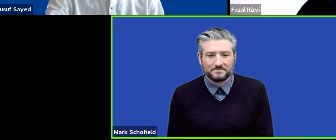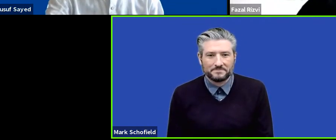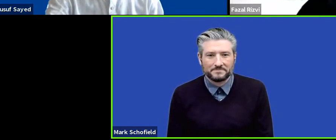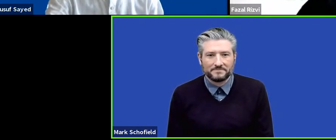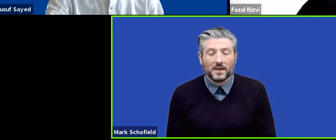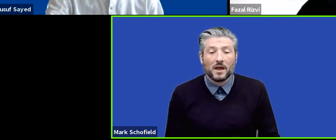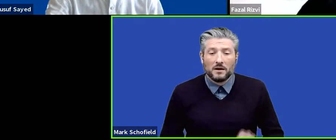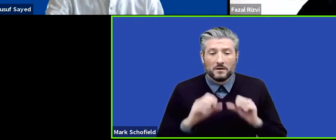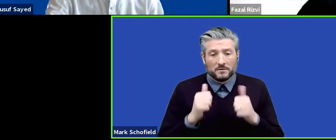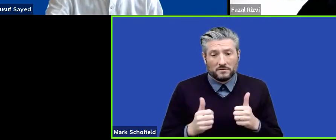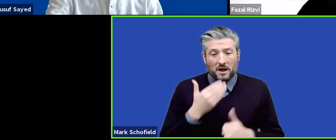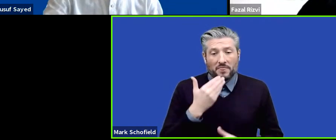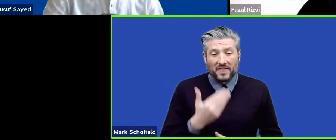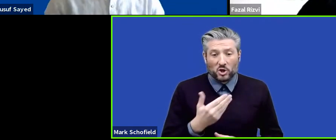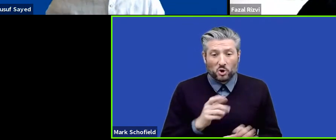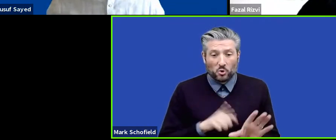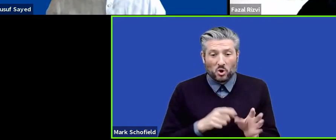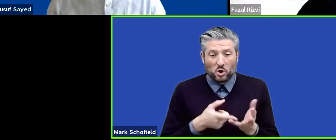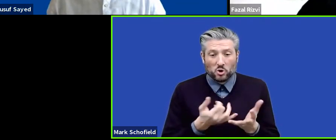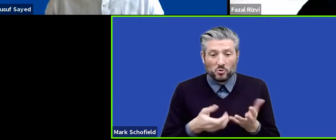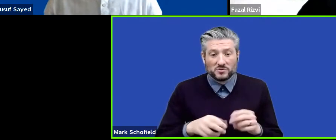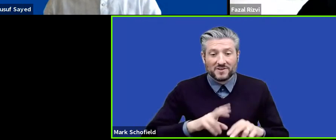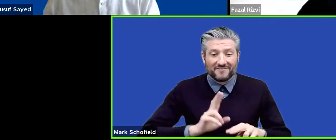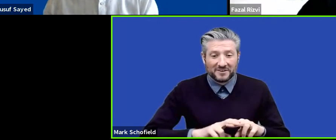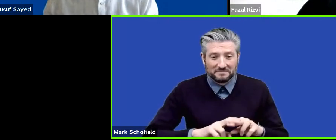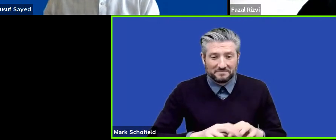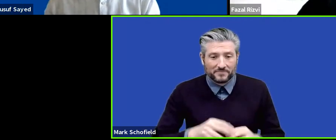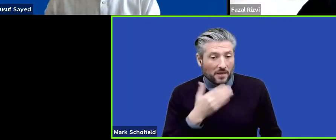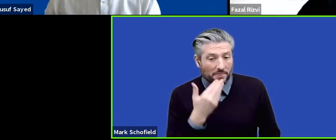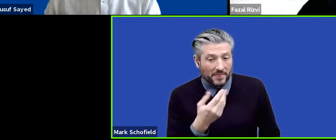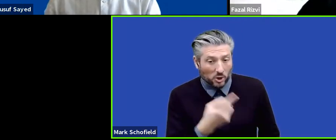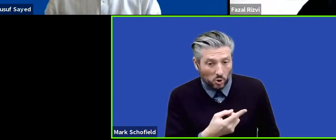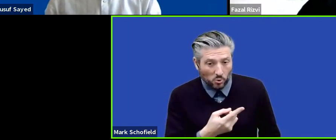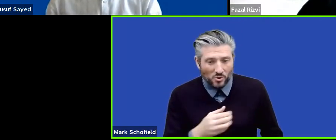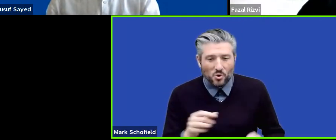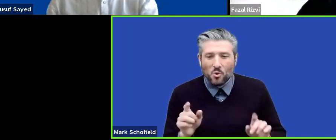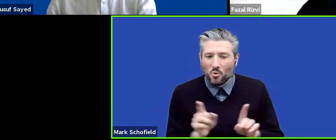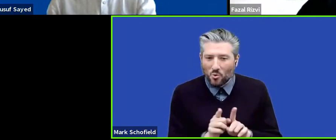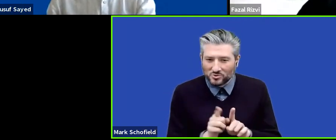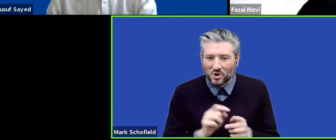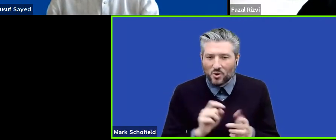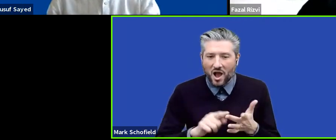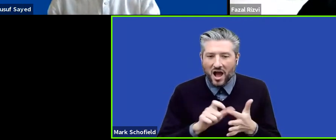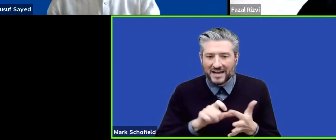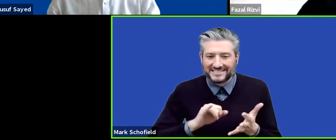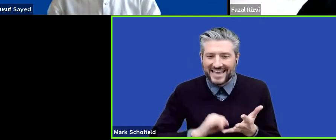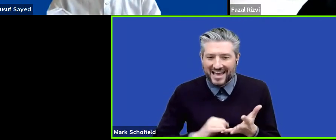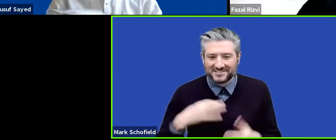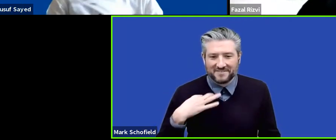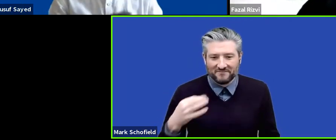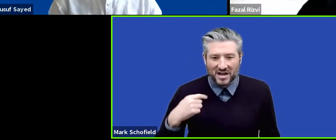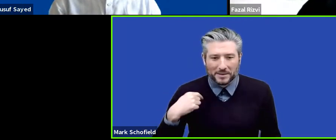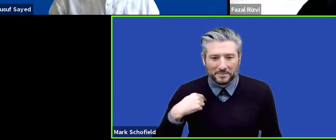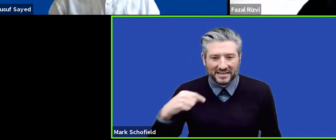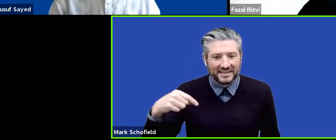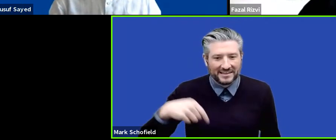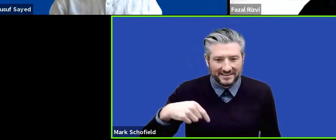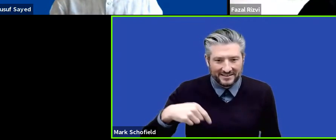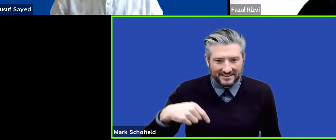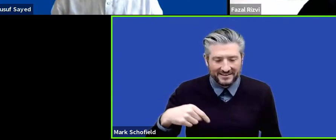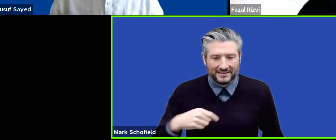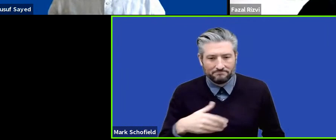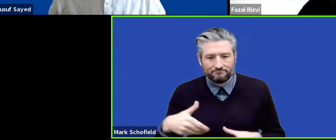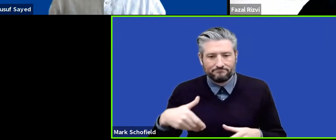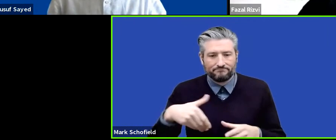I want to thank you very much and to Sussex International Development Series for inviting me to participate in